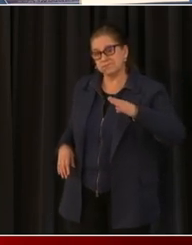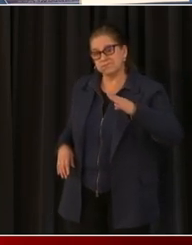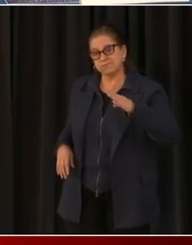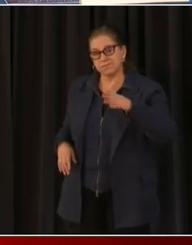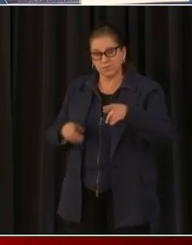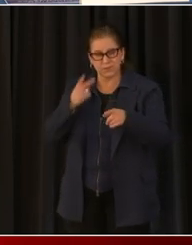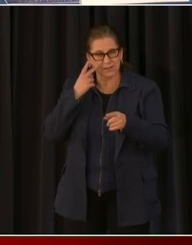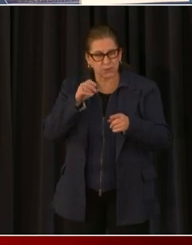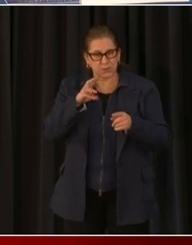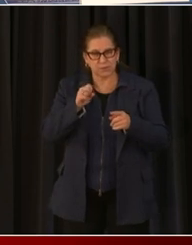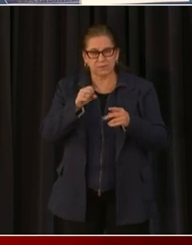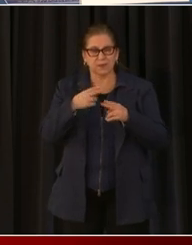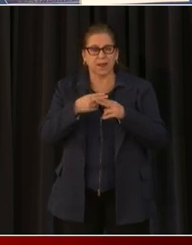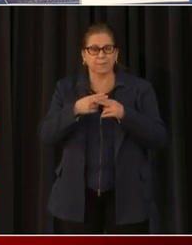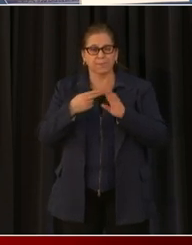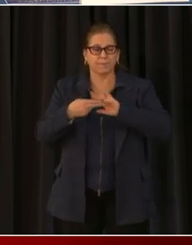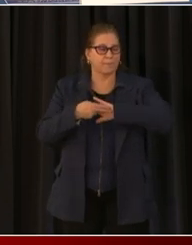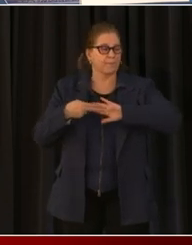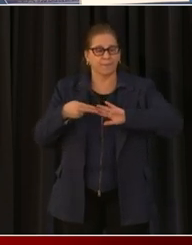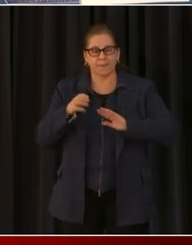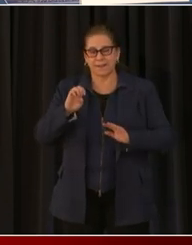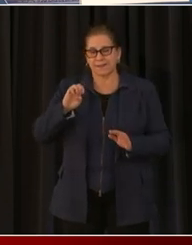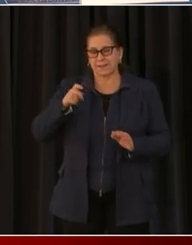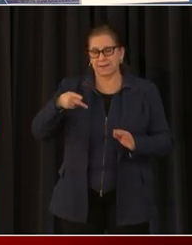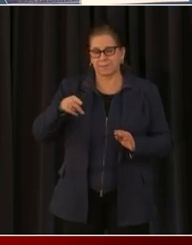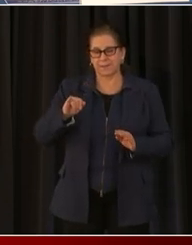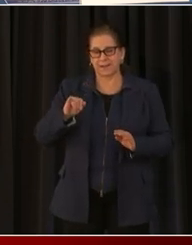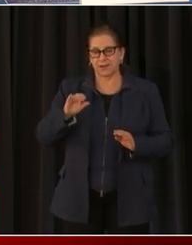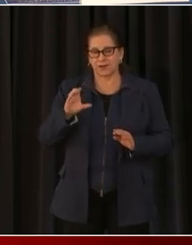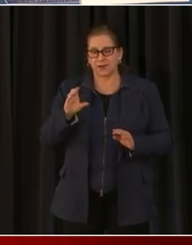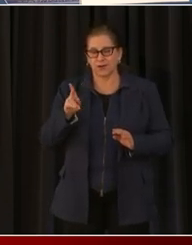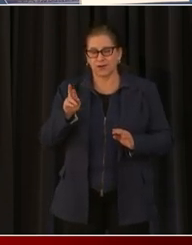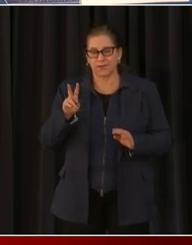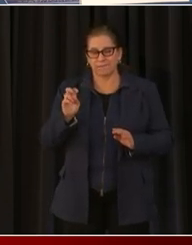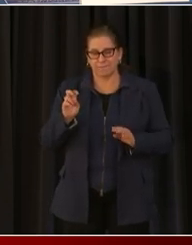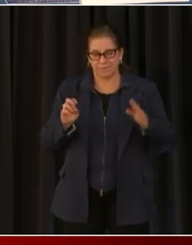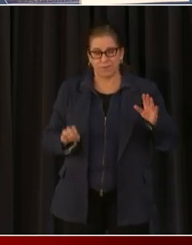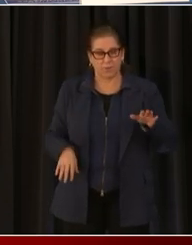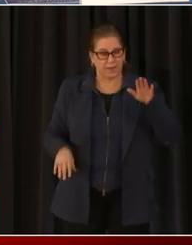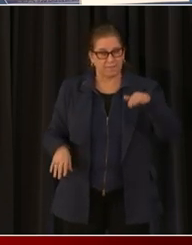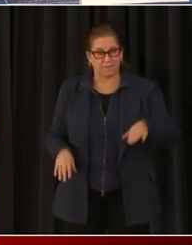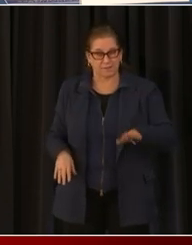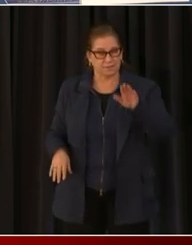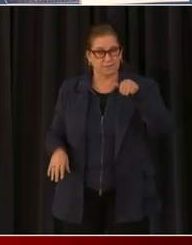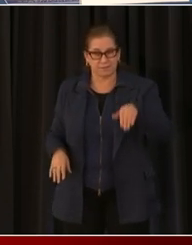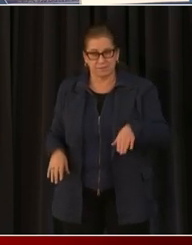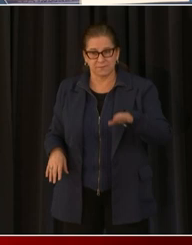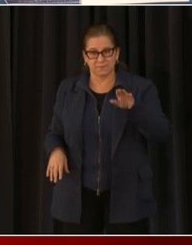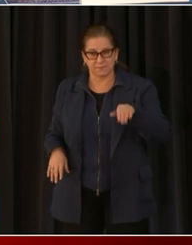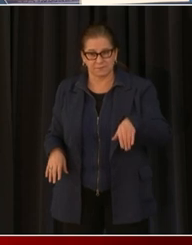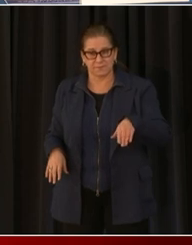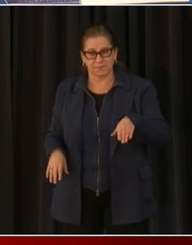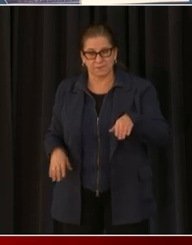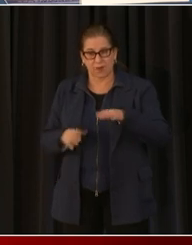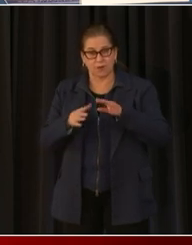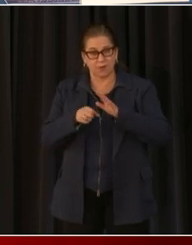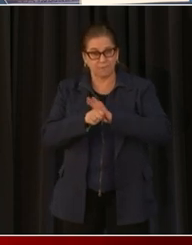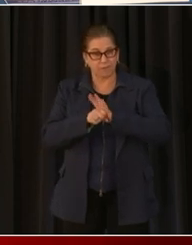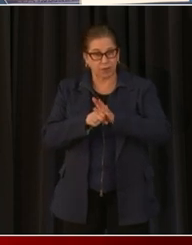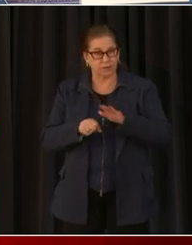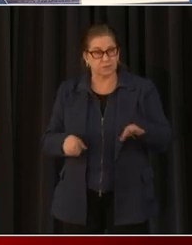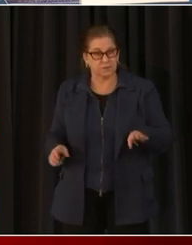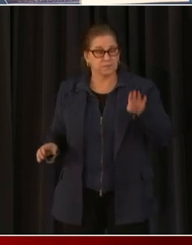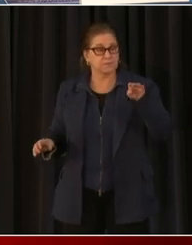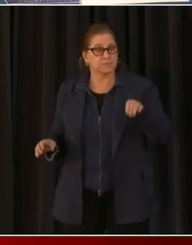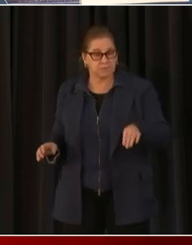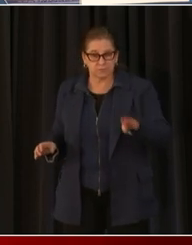when they're showing this as it relates to the waves of COVID-19 that have occurred in the country or in any particular jurisdiction.